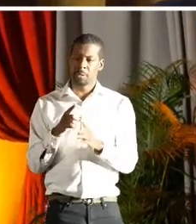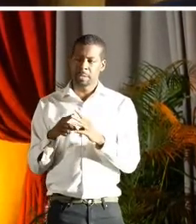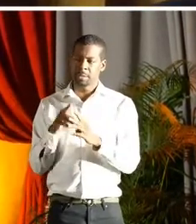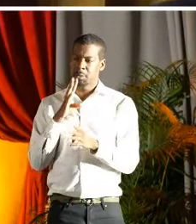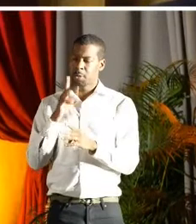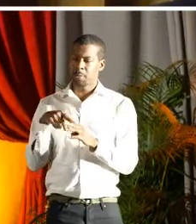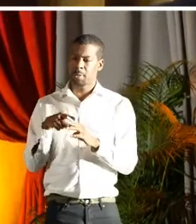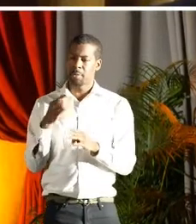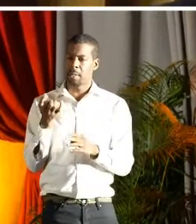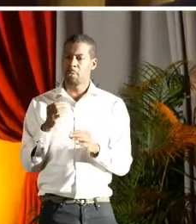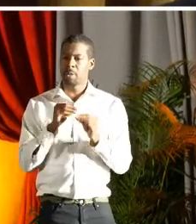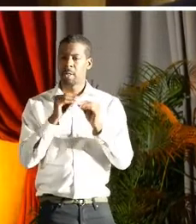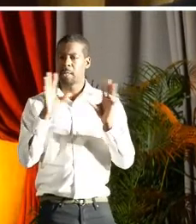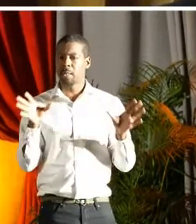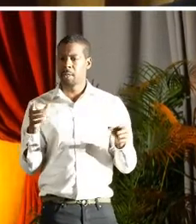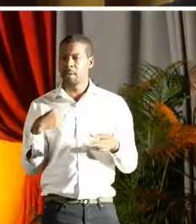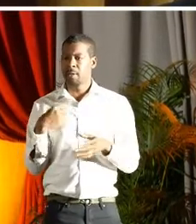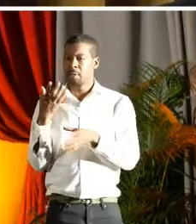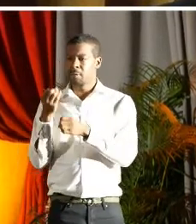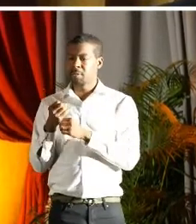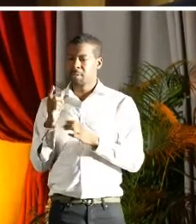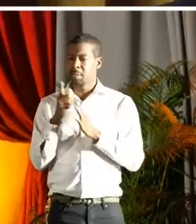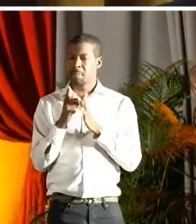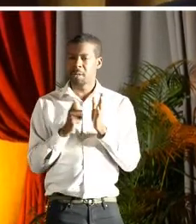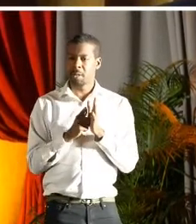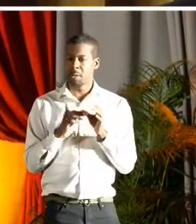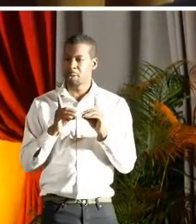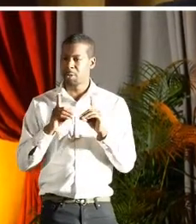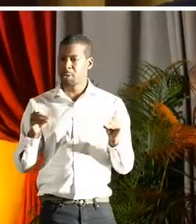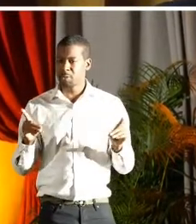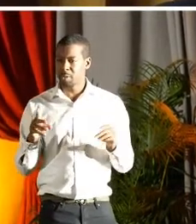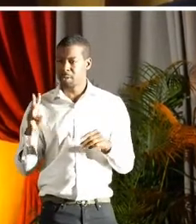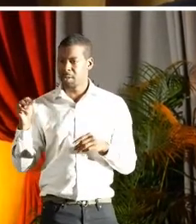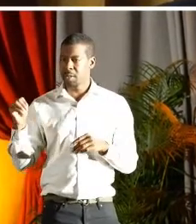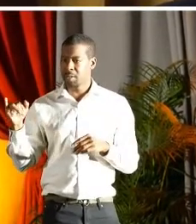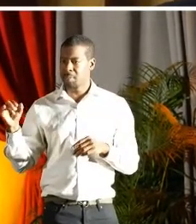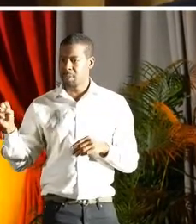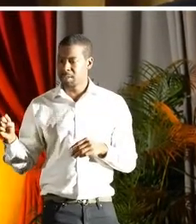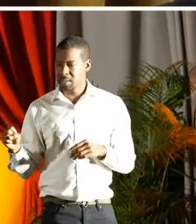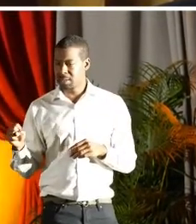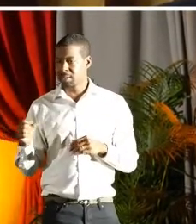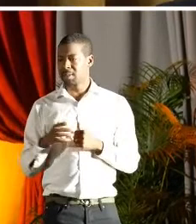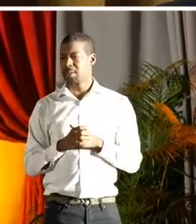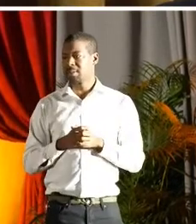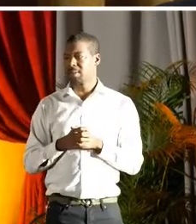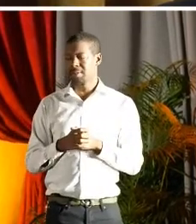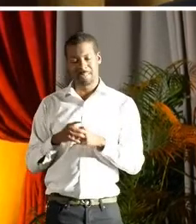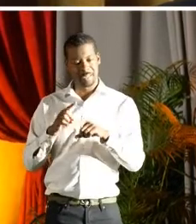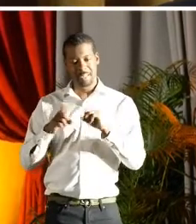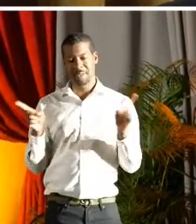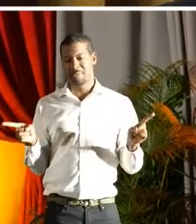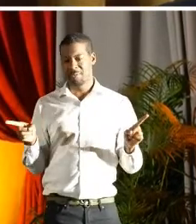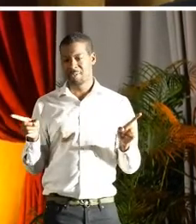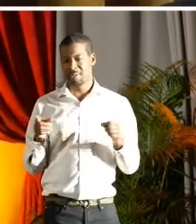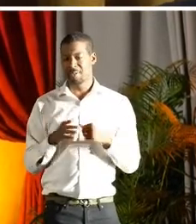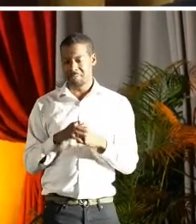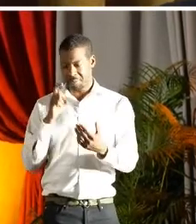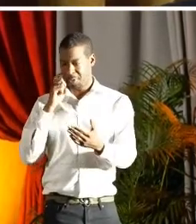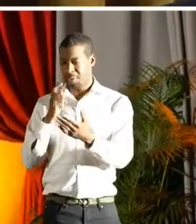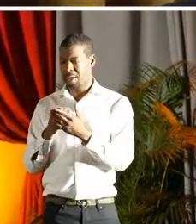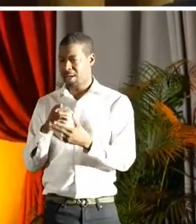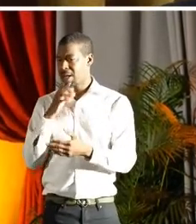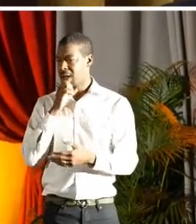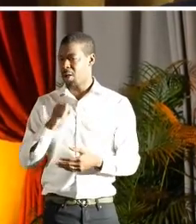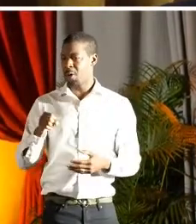I just want to clarify, I received my law degree from the University of Mississippi. University. Yes, a big difference. I don't recognize Ole Miss.